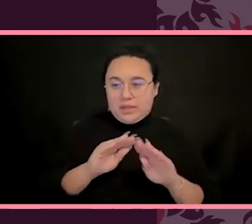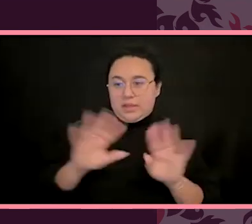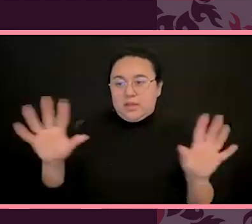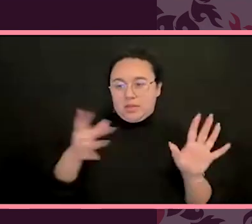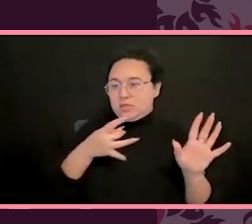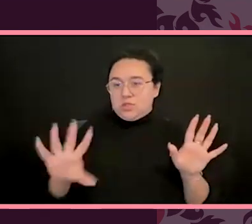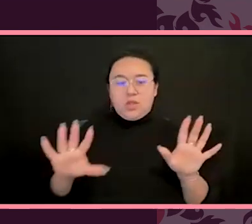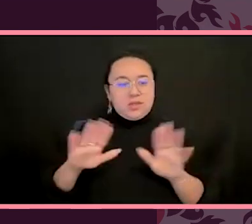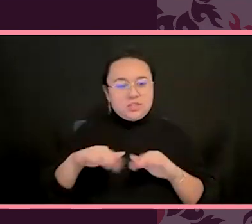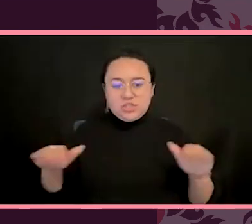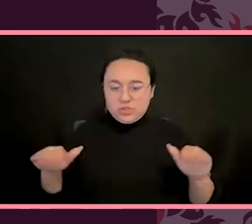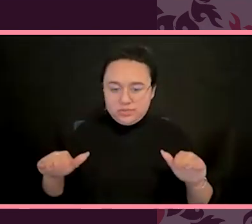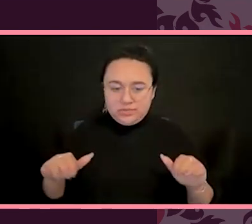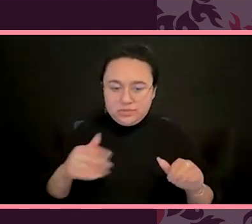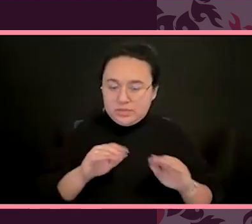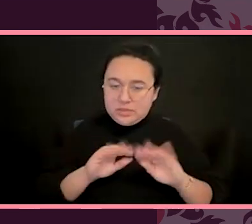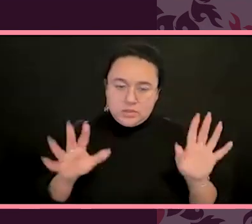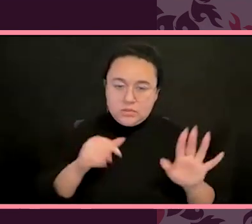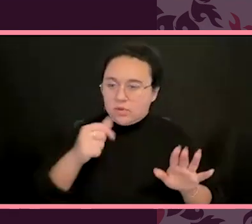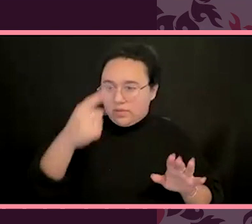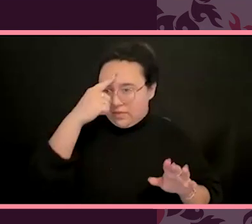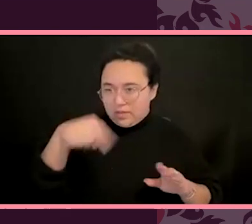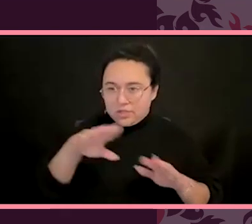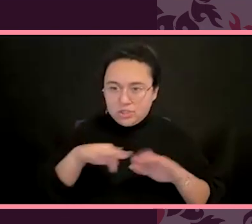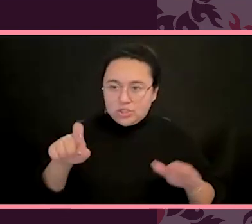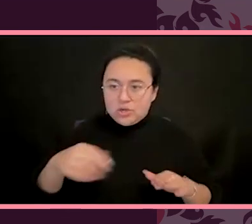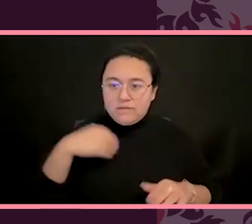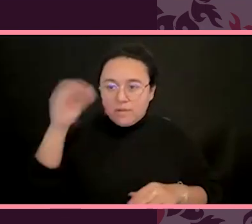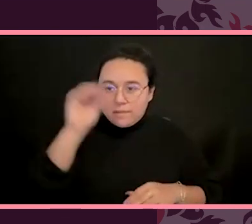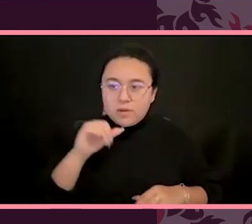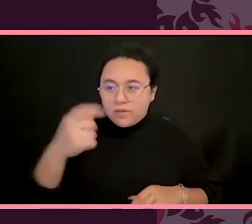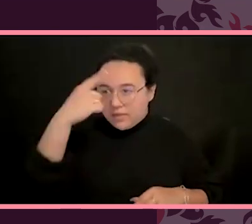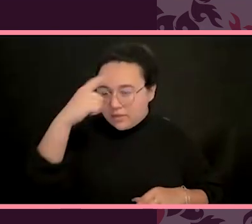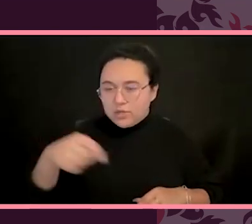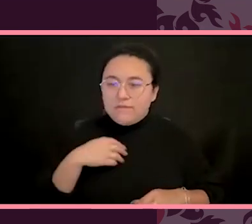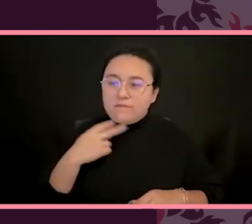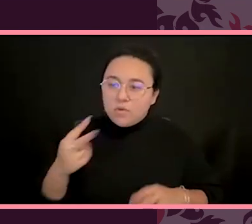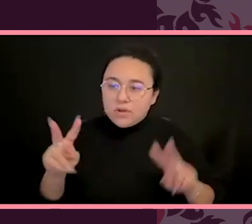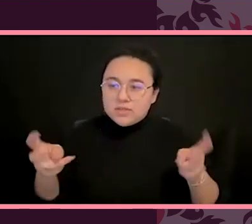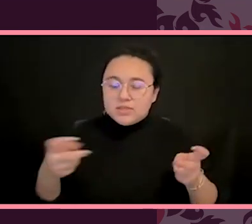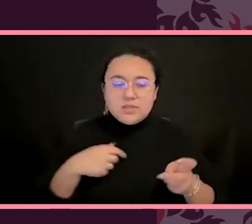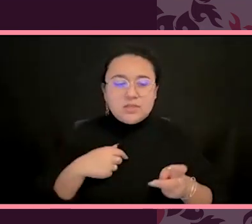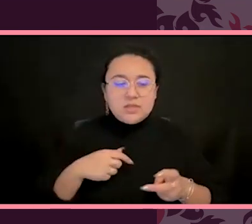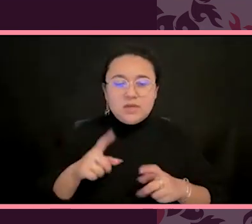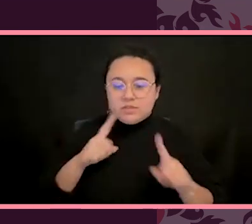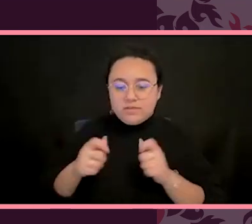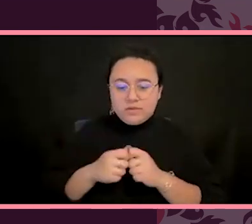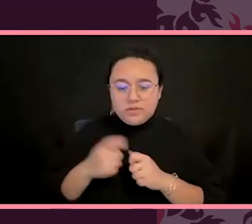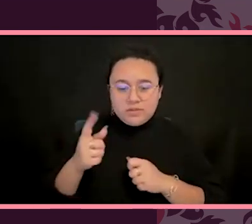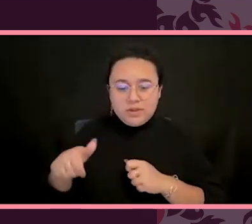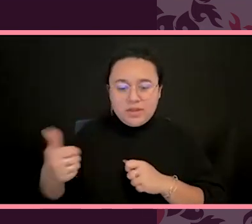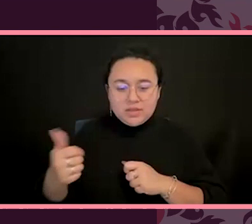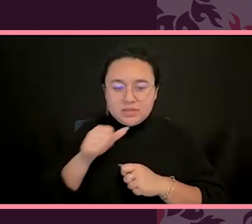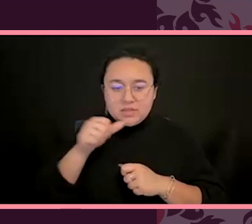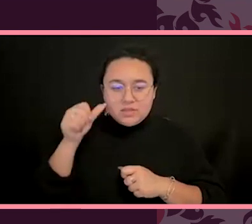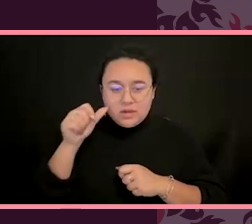clearly do not like children. We do not think they should have opinions. We do not think they should have a voice. I was having a conversation with somebody